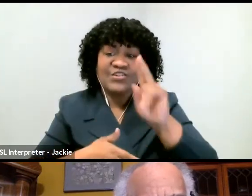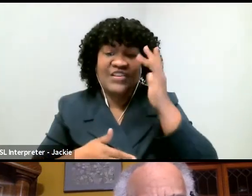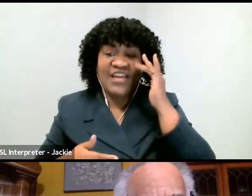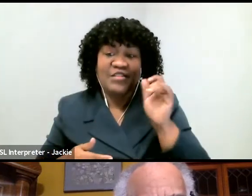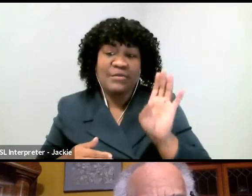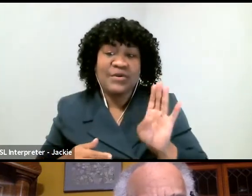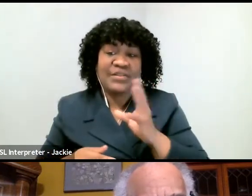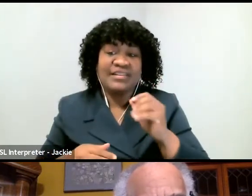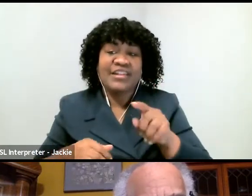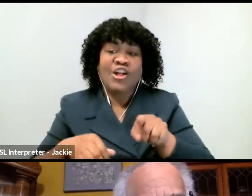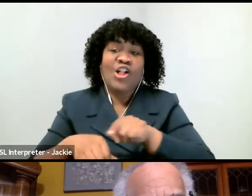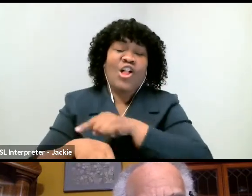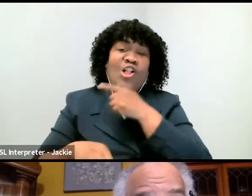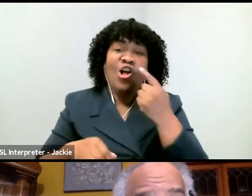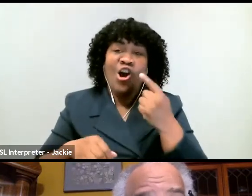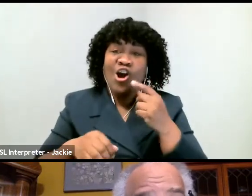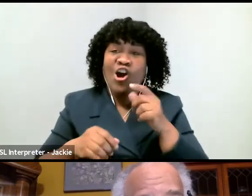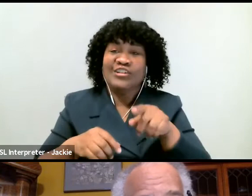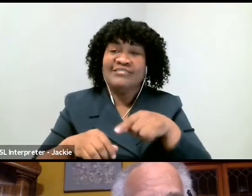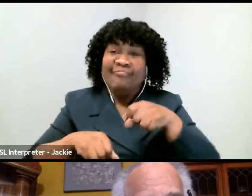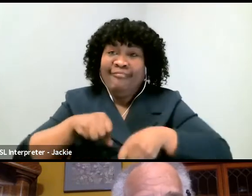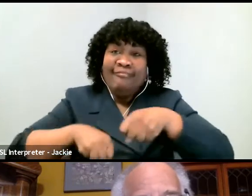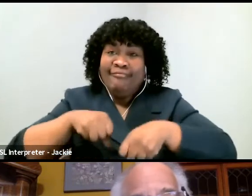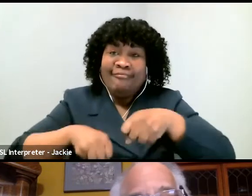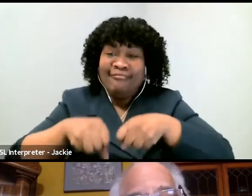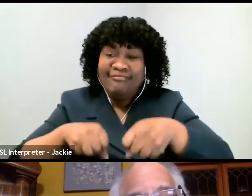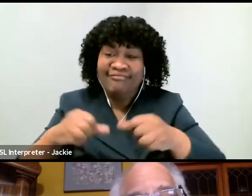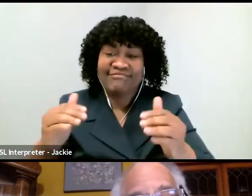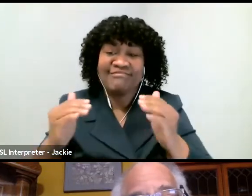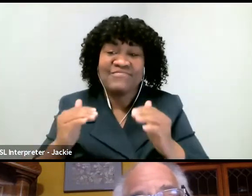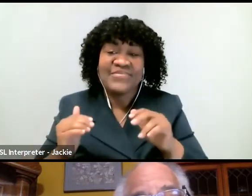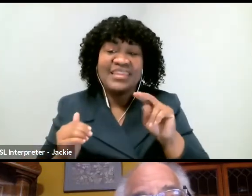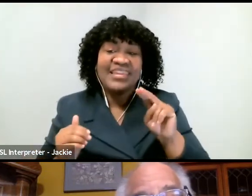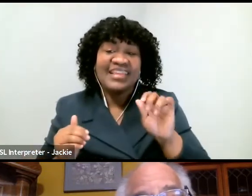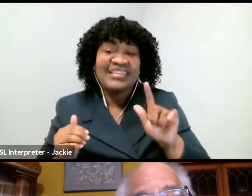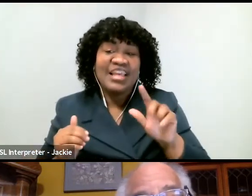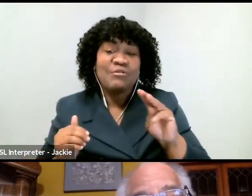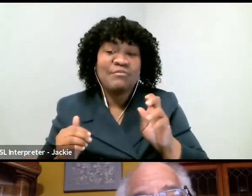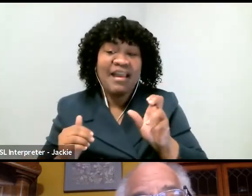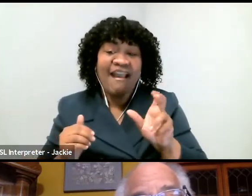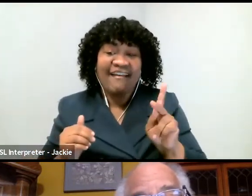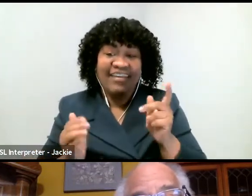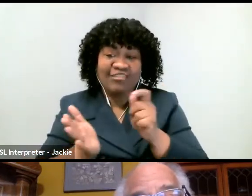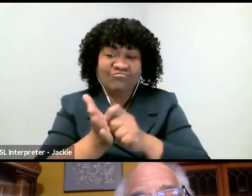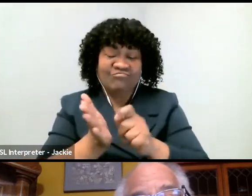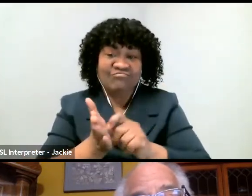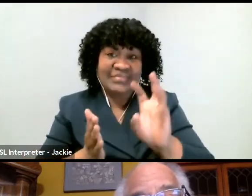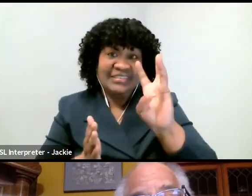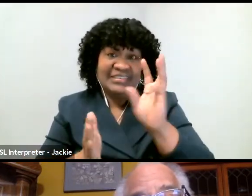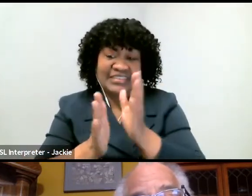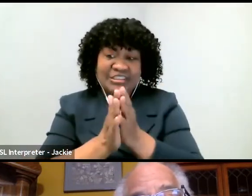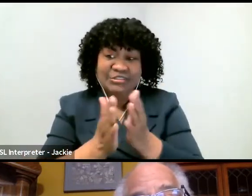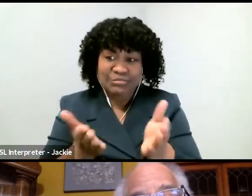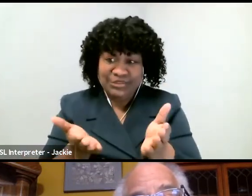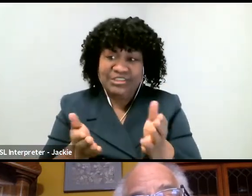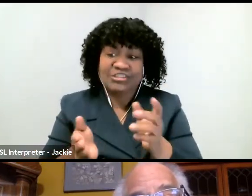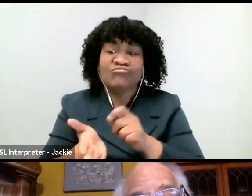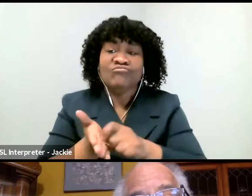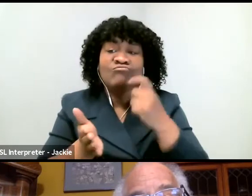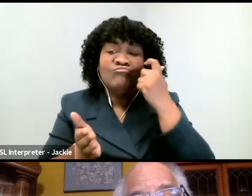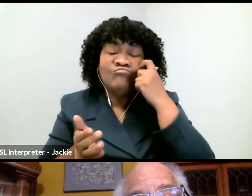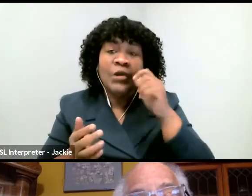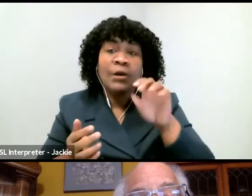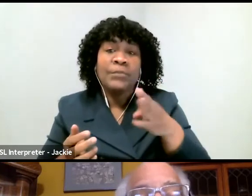is a long-distance cyclist. Nathaniel Mackey is the author of six books of poetry, most recently Blue Fossa. His